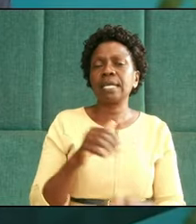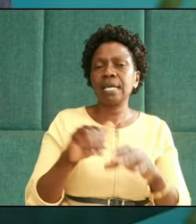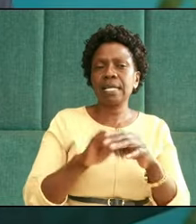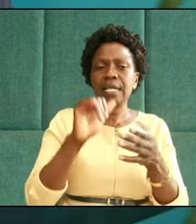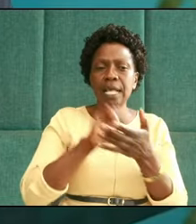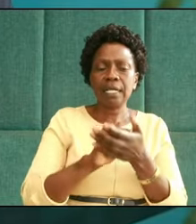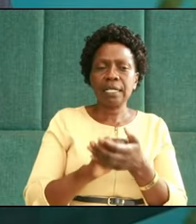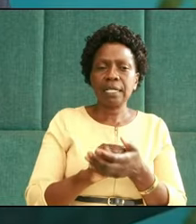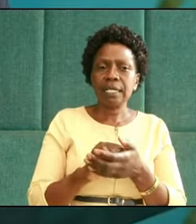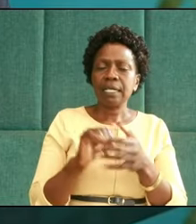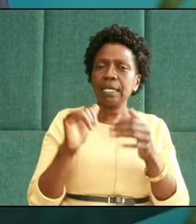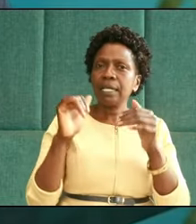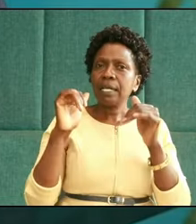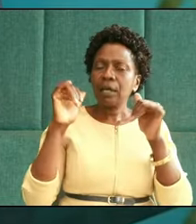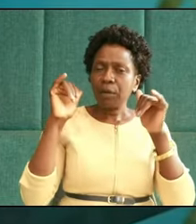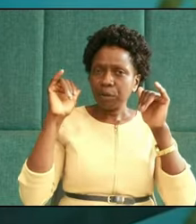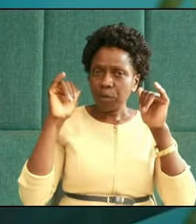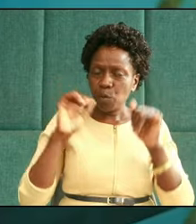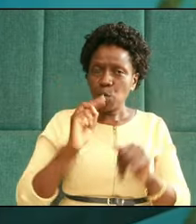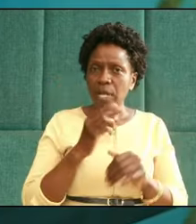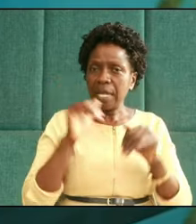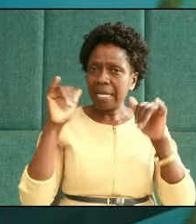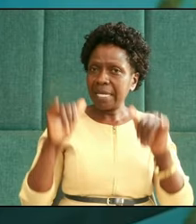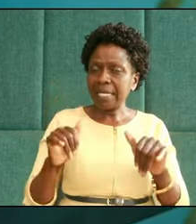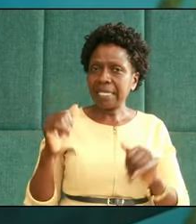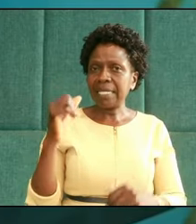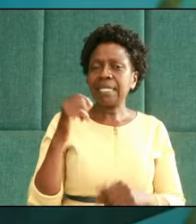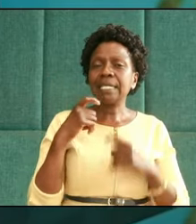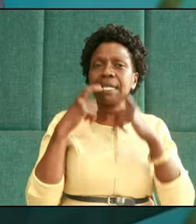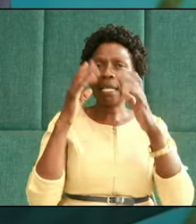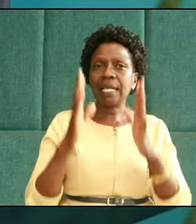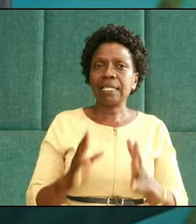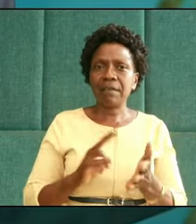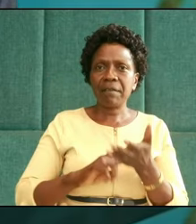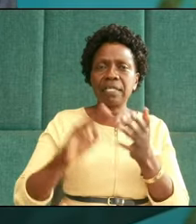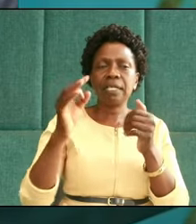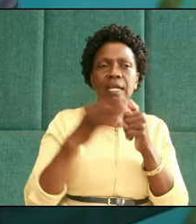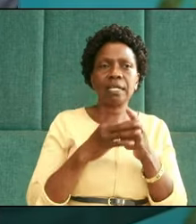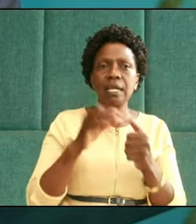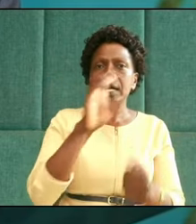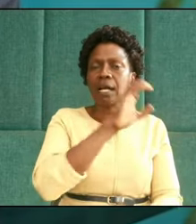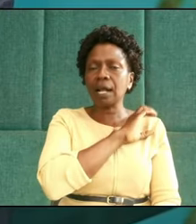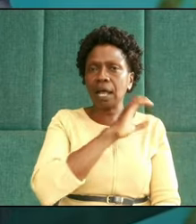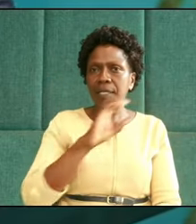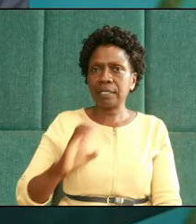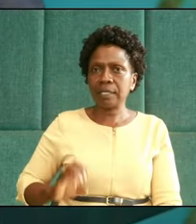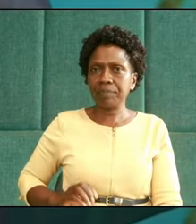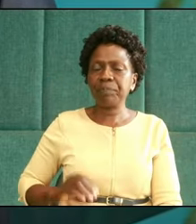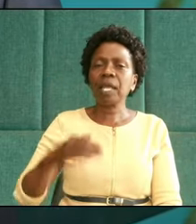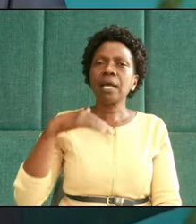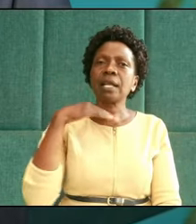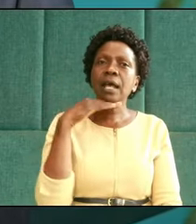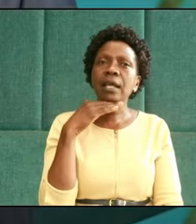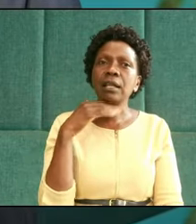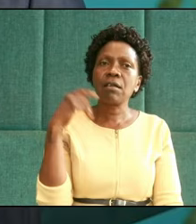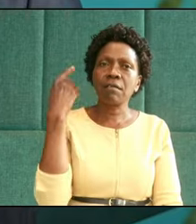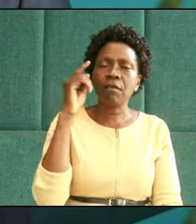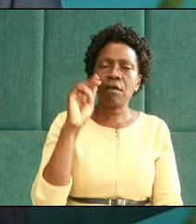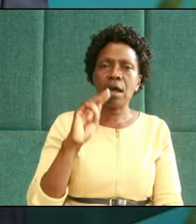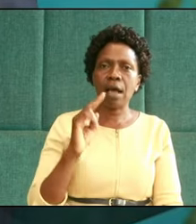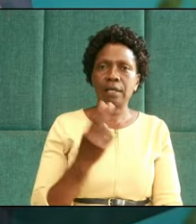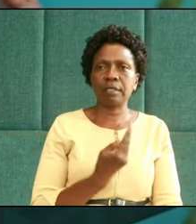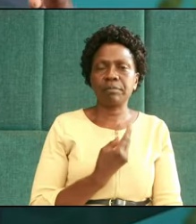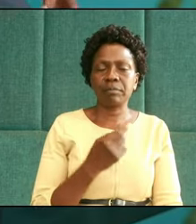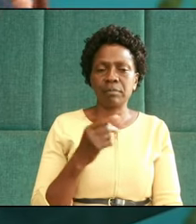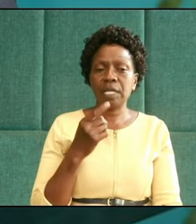that while we were yet sinners. Hey, look at verse 8. Christ died for us. And then